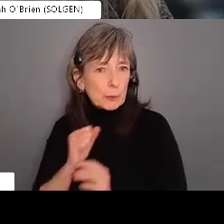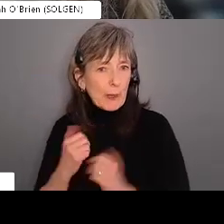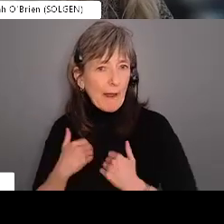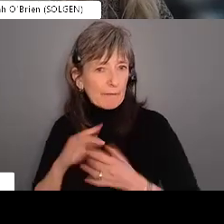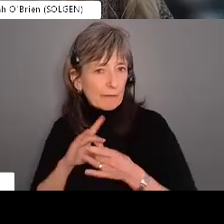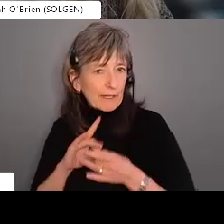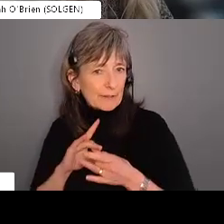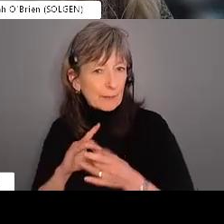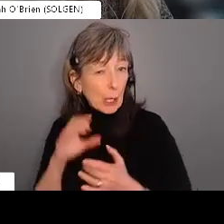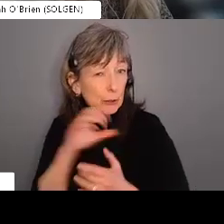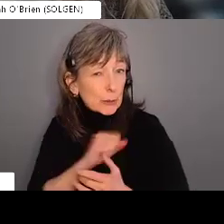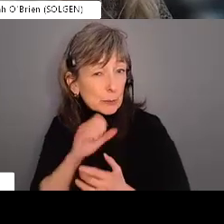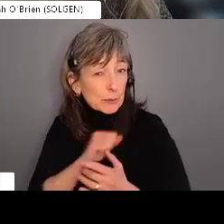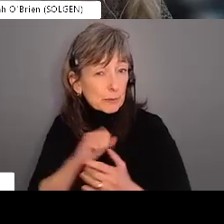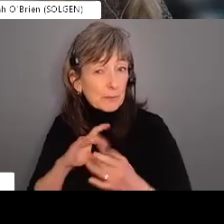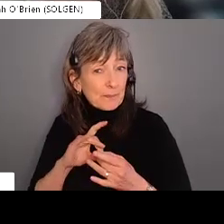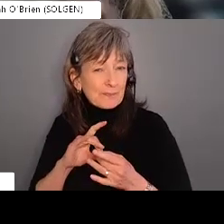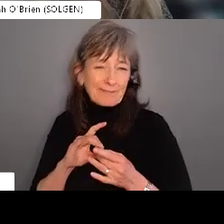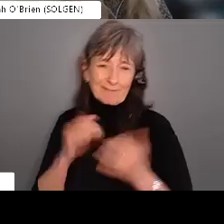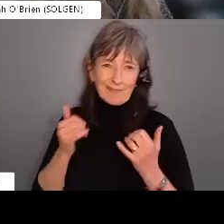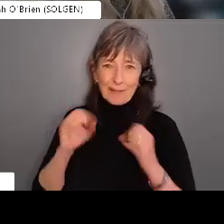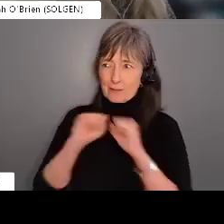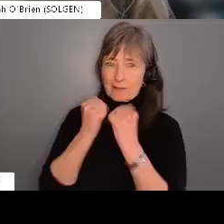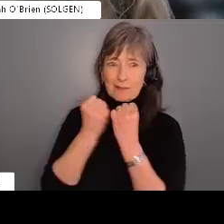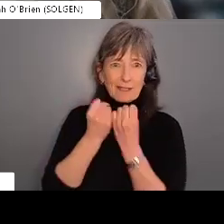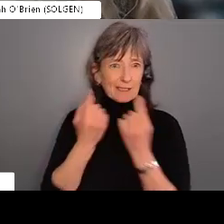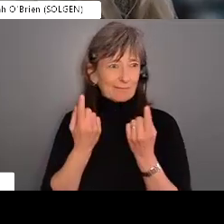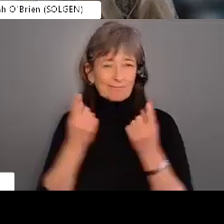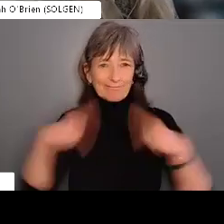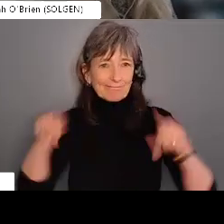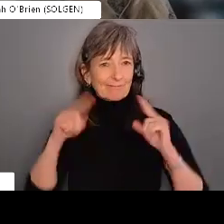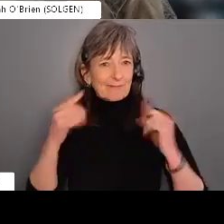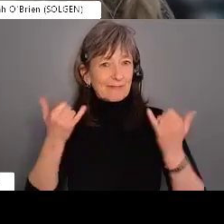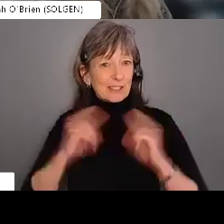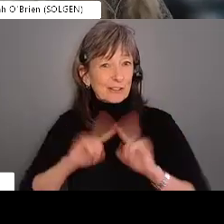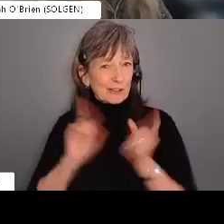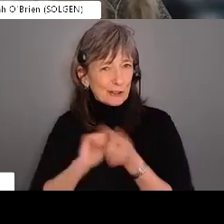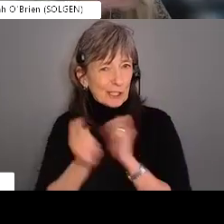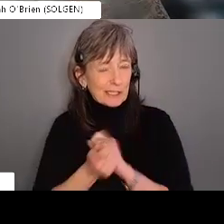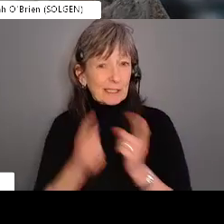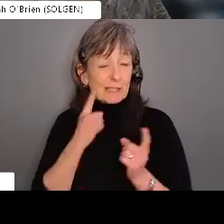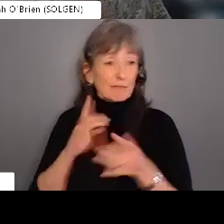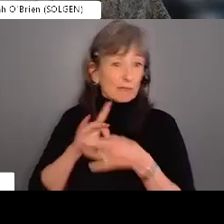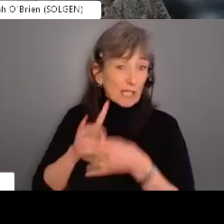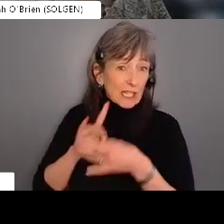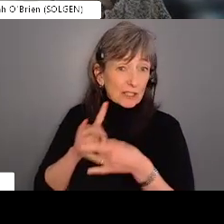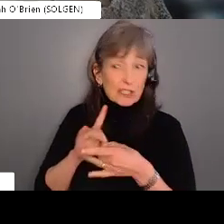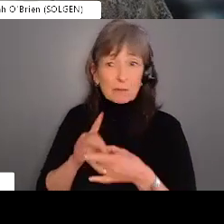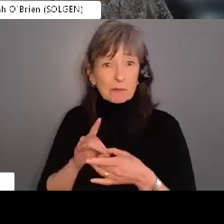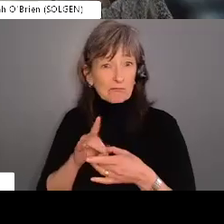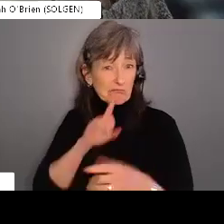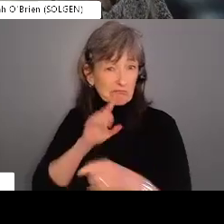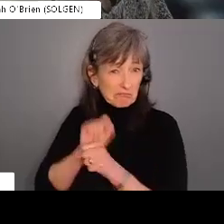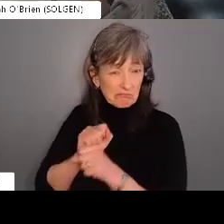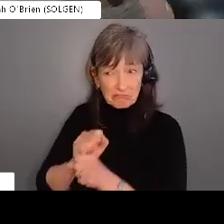so perceptions of relationships and different relationships have evolved. So this has